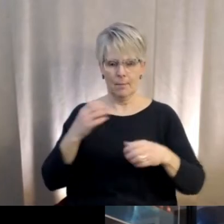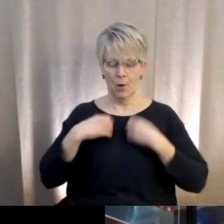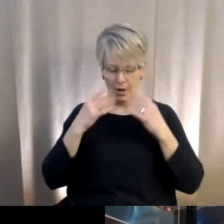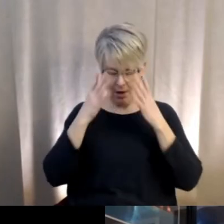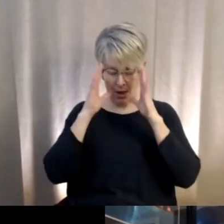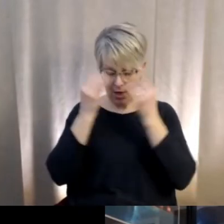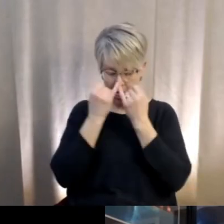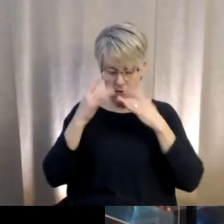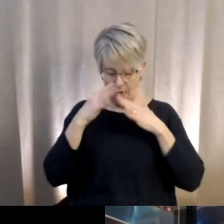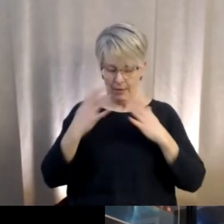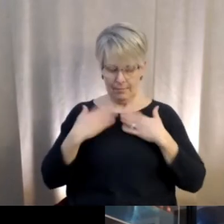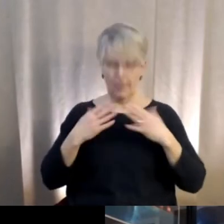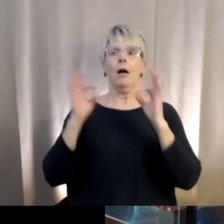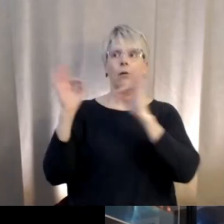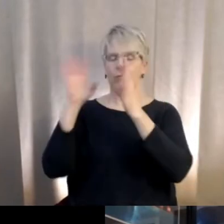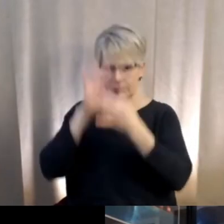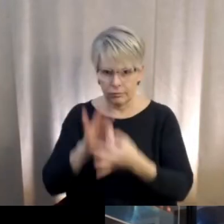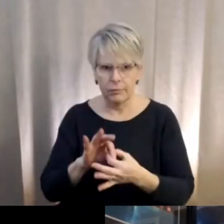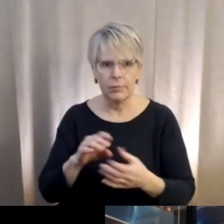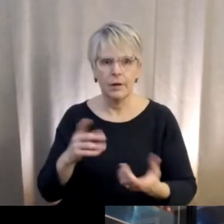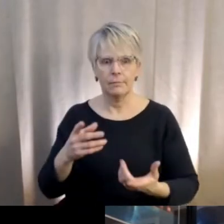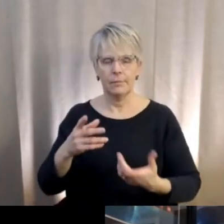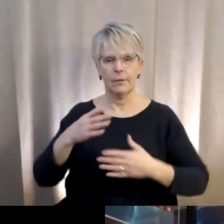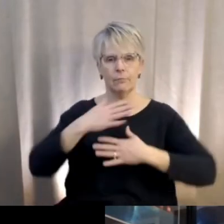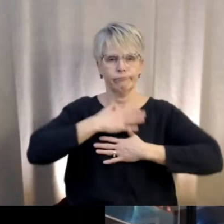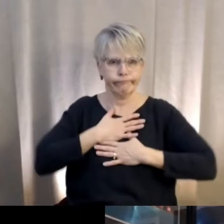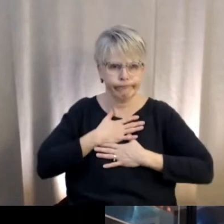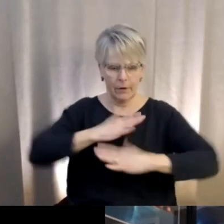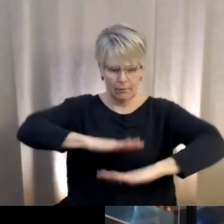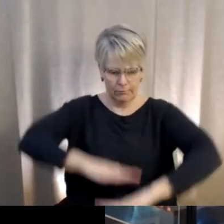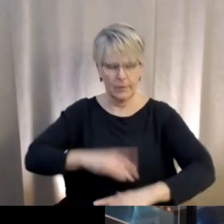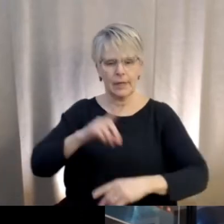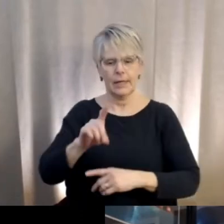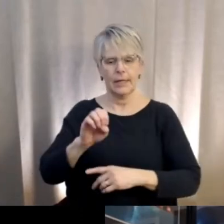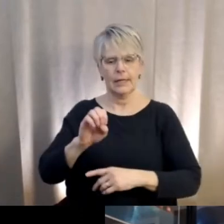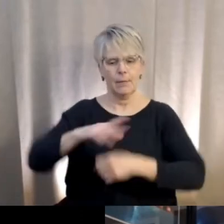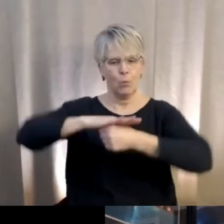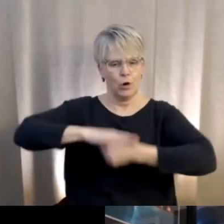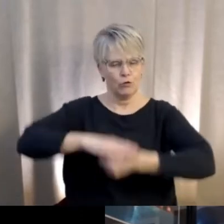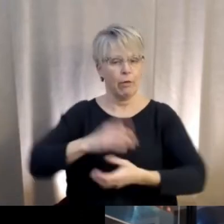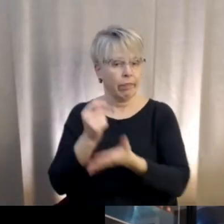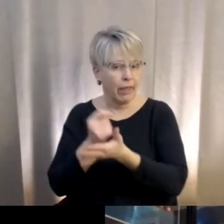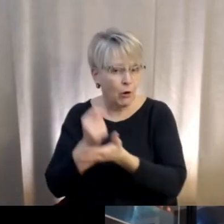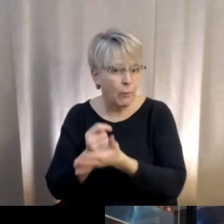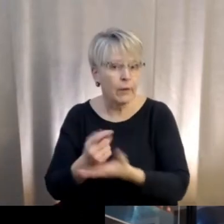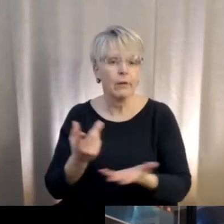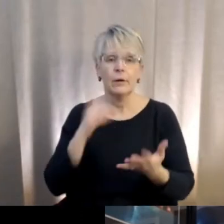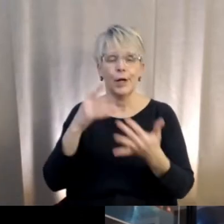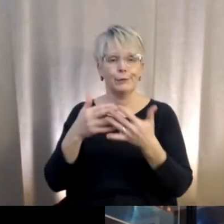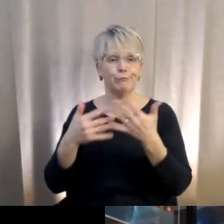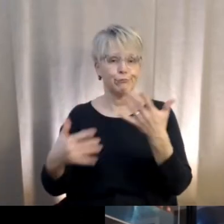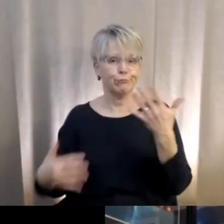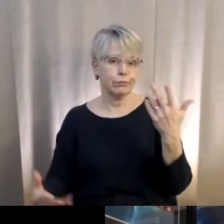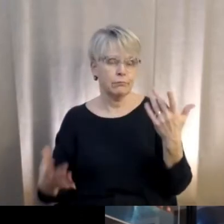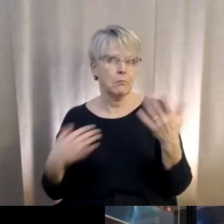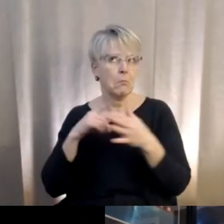overload, deep pressure therapy, things of that nature. The list could go on, but that's what comes to